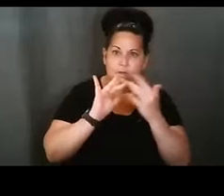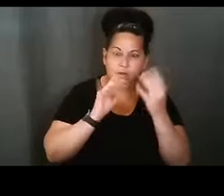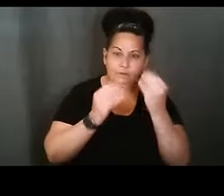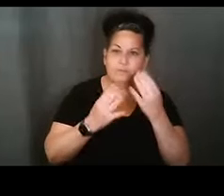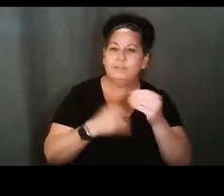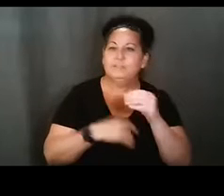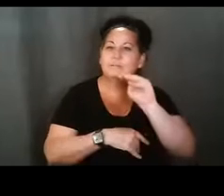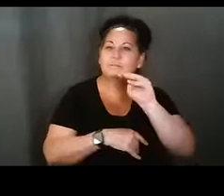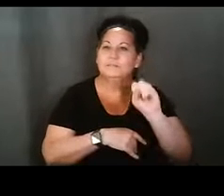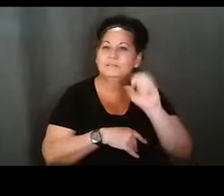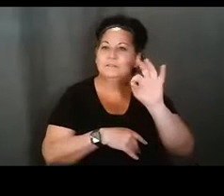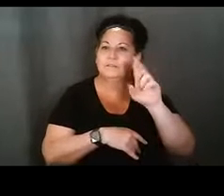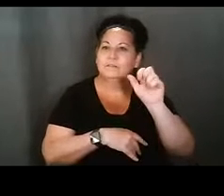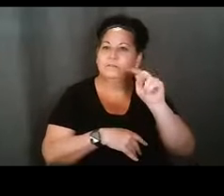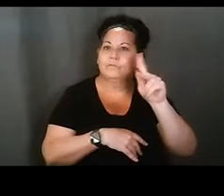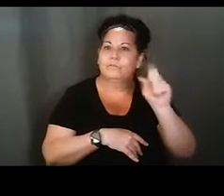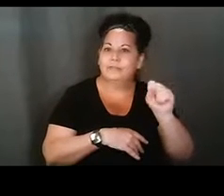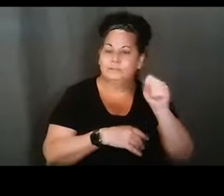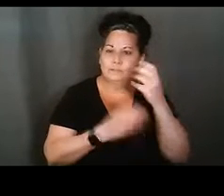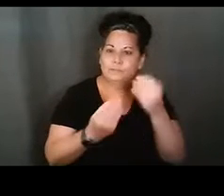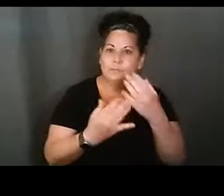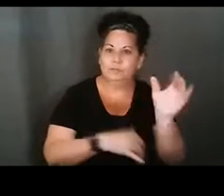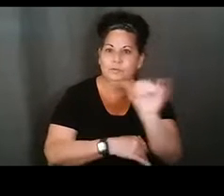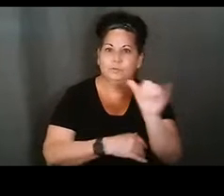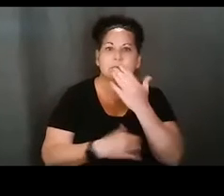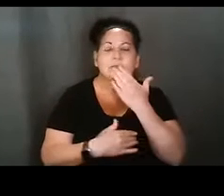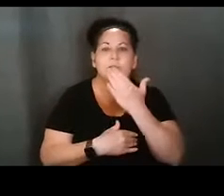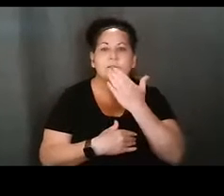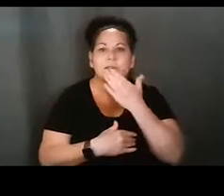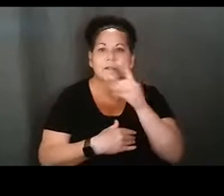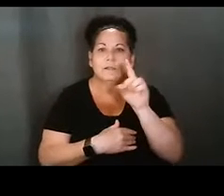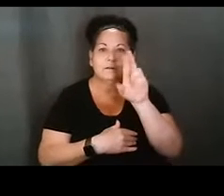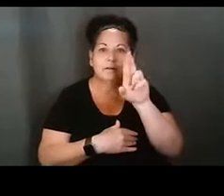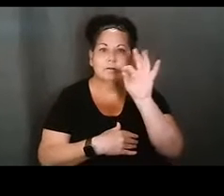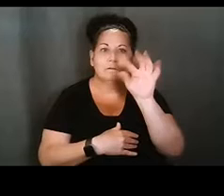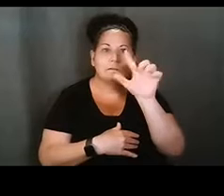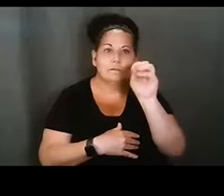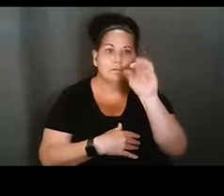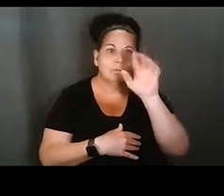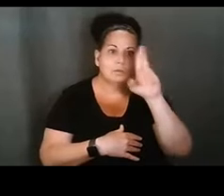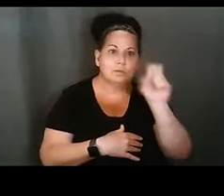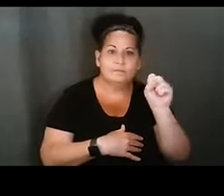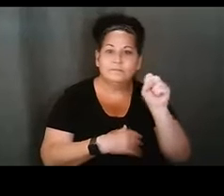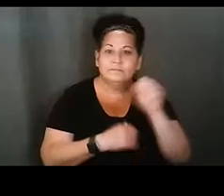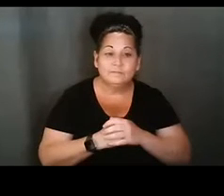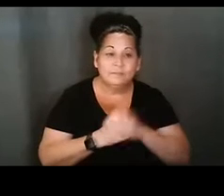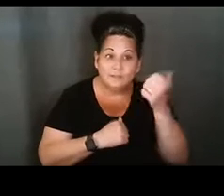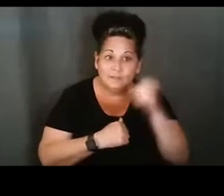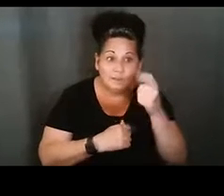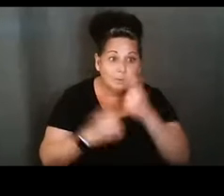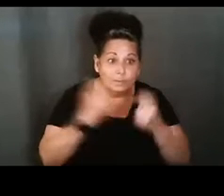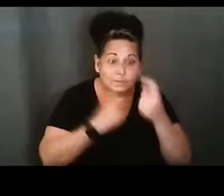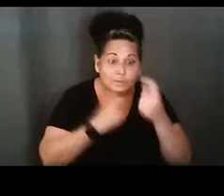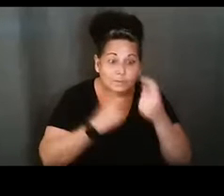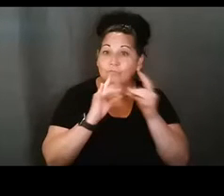as well. I hope that will be helpful to you. Thank you, Dr. Flowers. Sure. Are there any other questions, comments, anything that you all would like